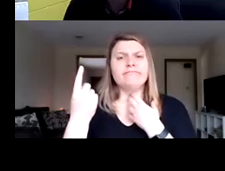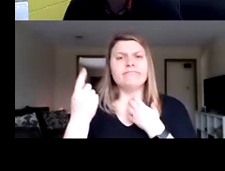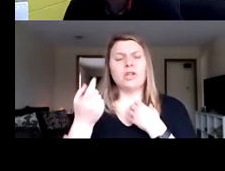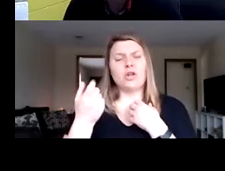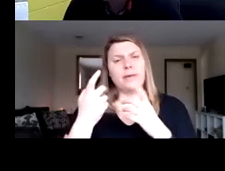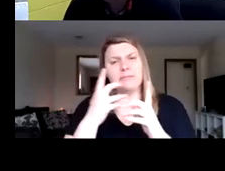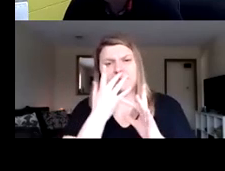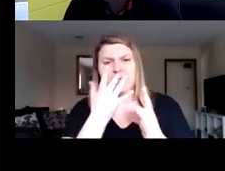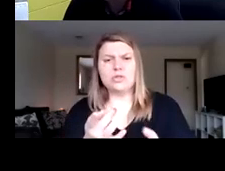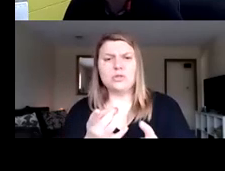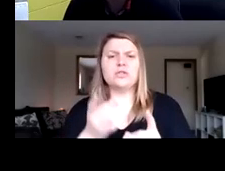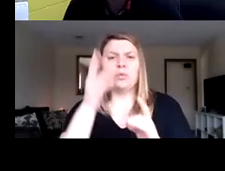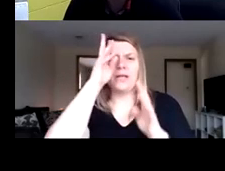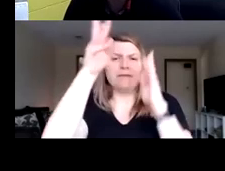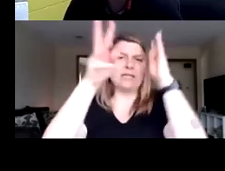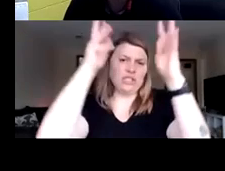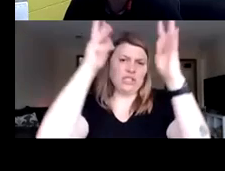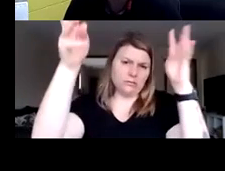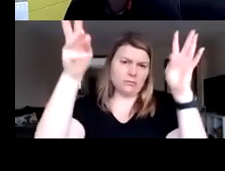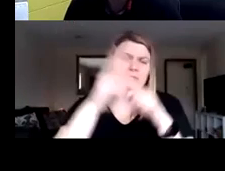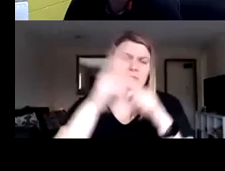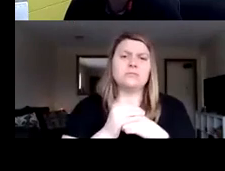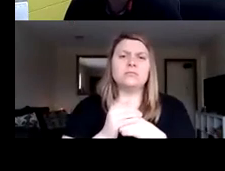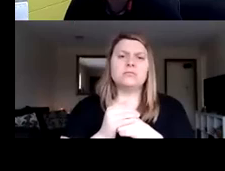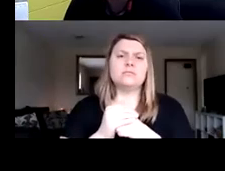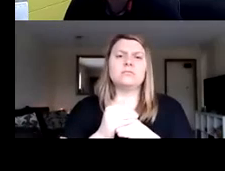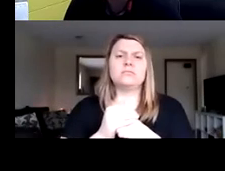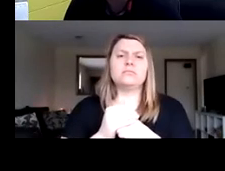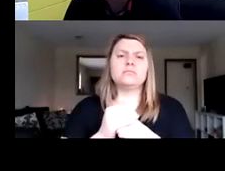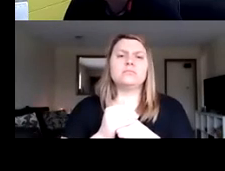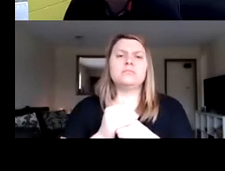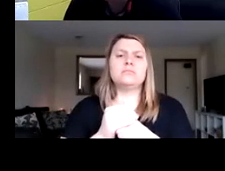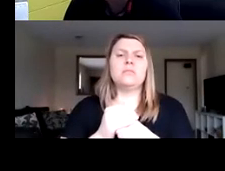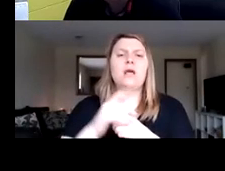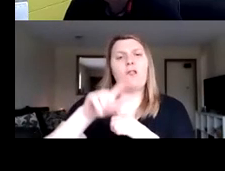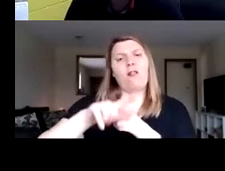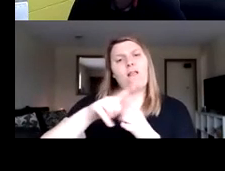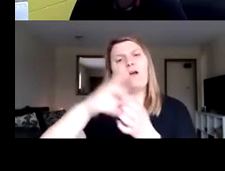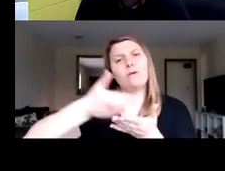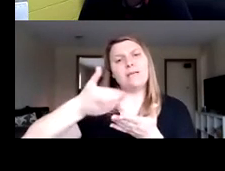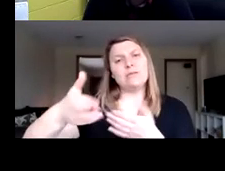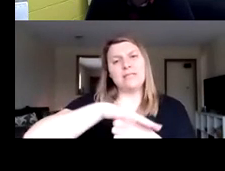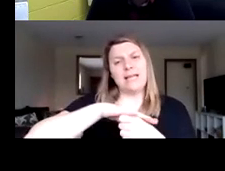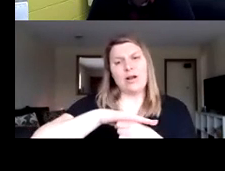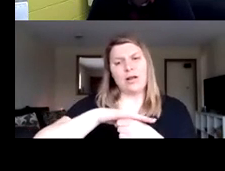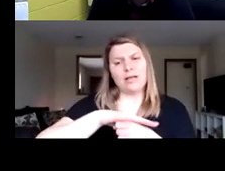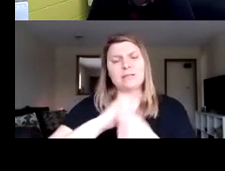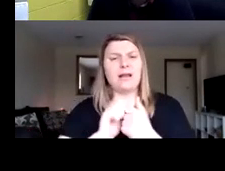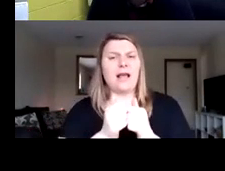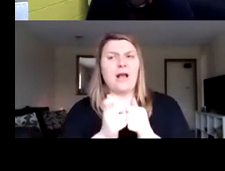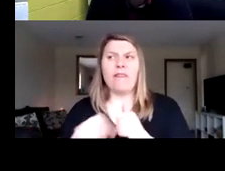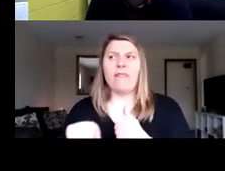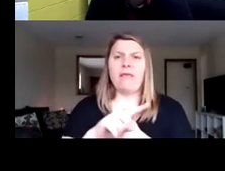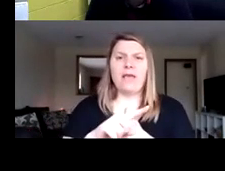drawn to innovations in low resource areas and how they have ultimately kind